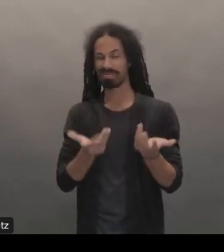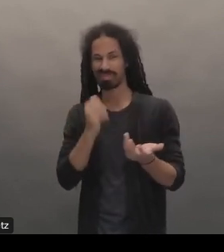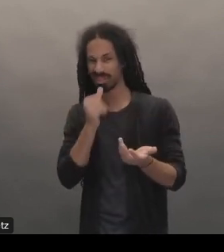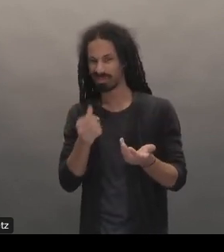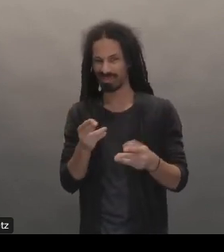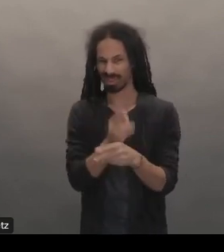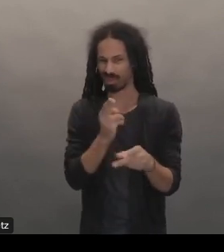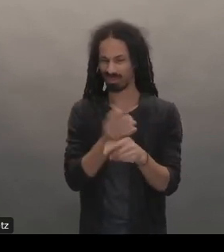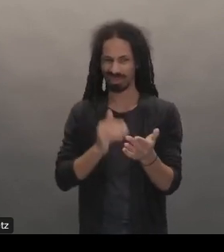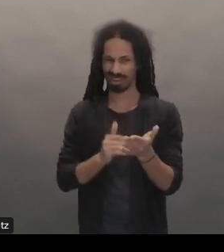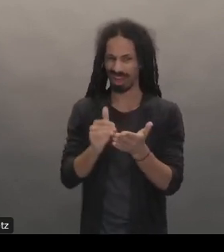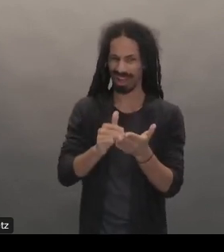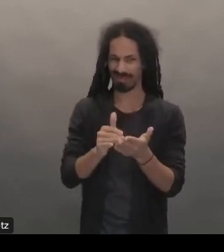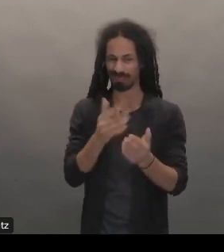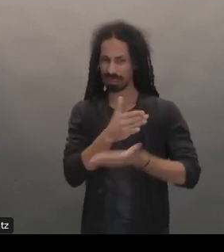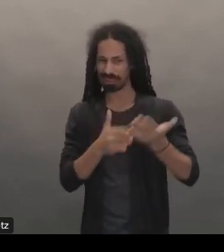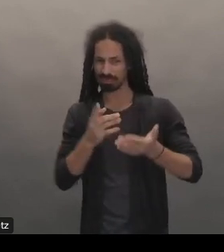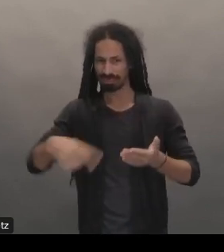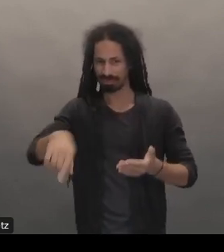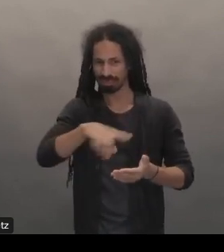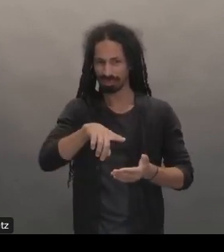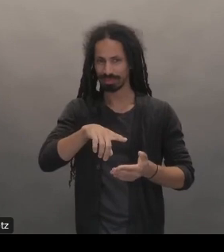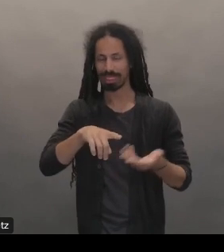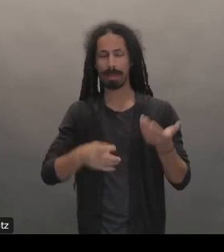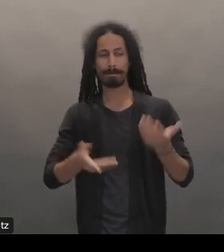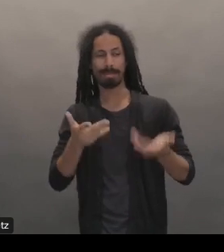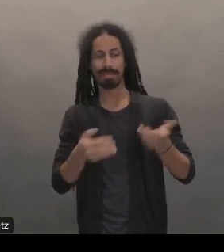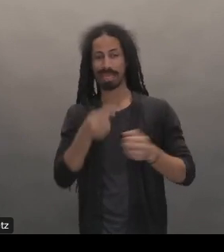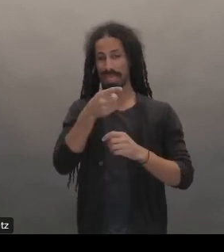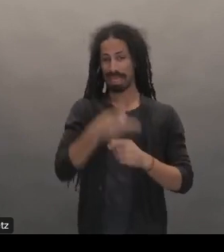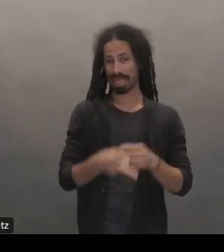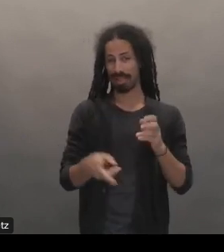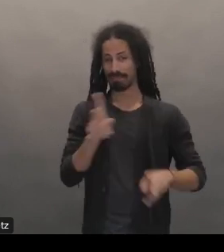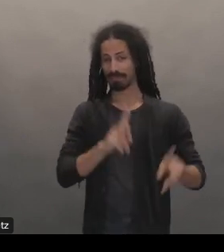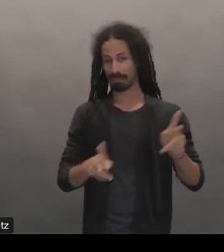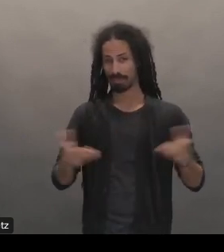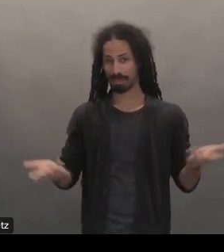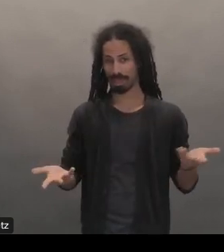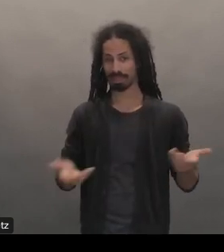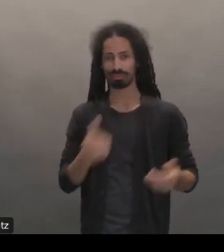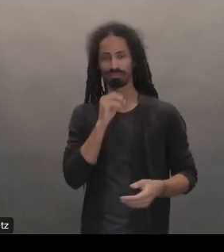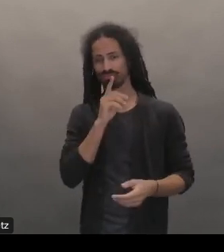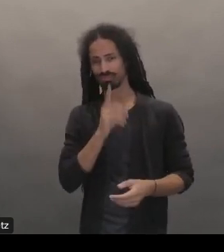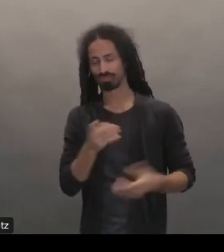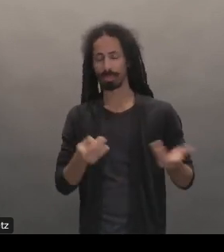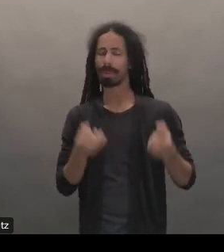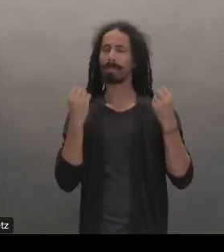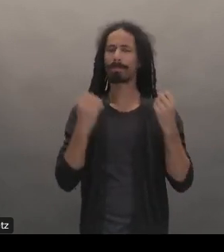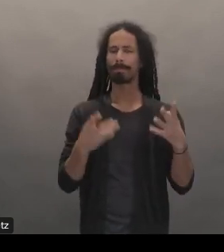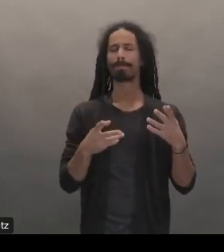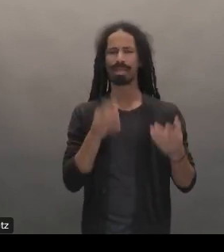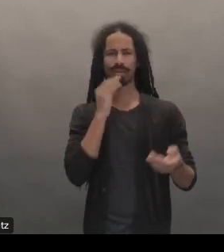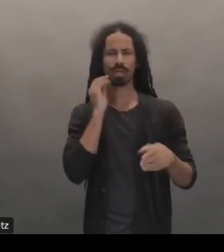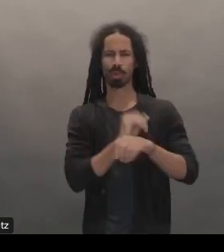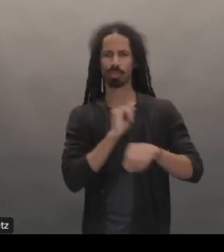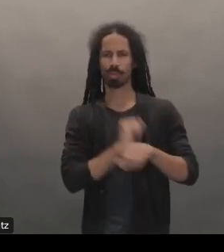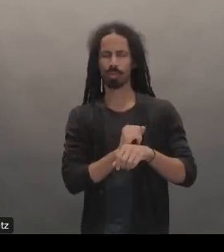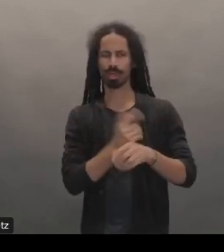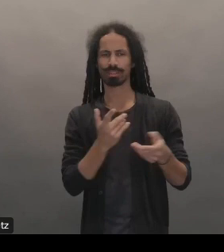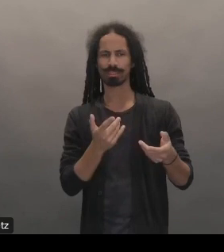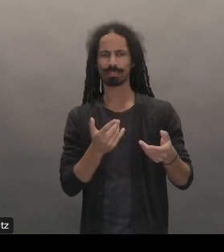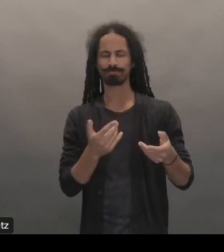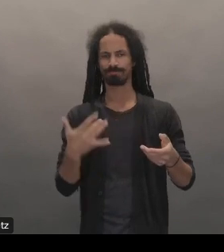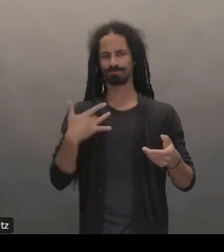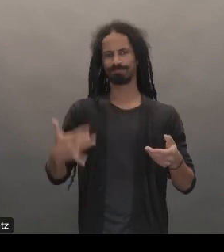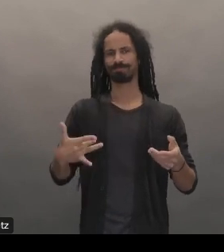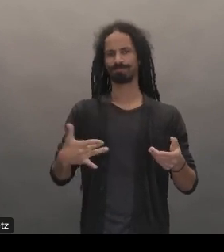don't know, maybe not half of the writing assignments I see, but plenty of writing assignments do at some point